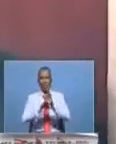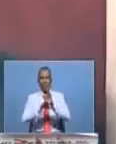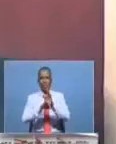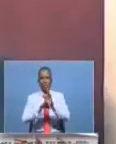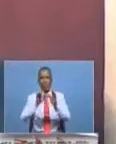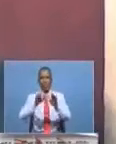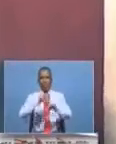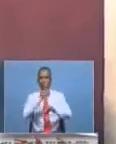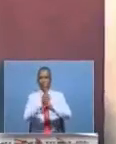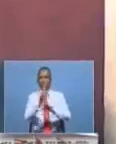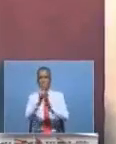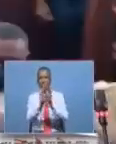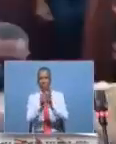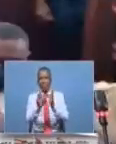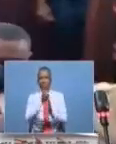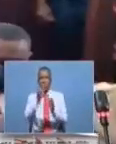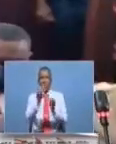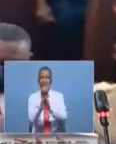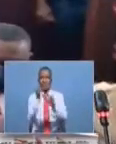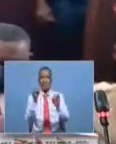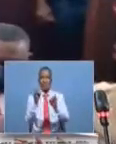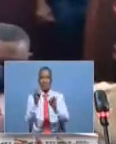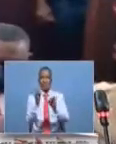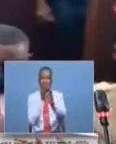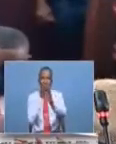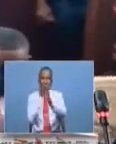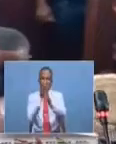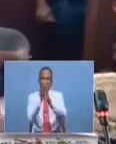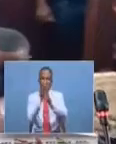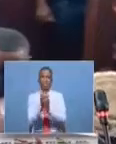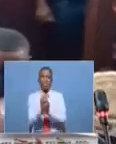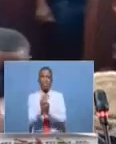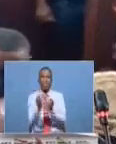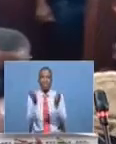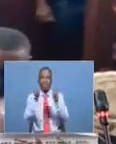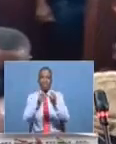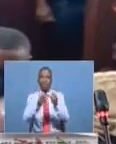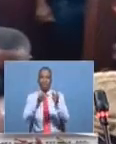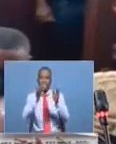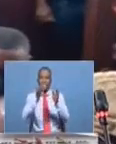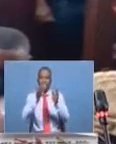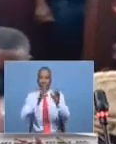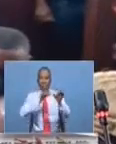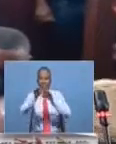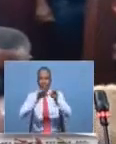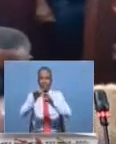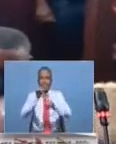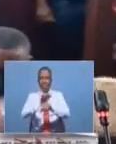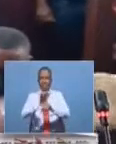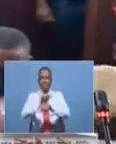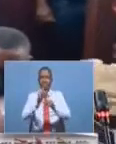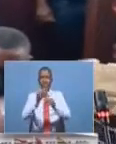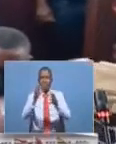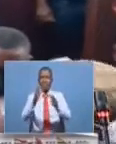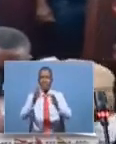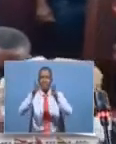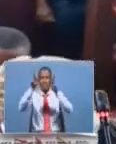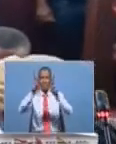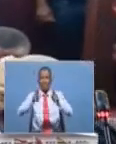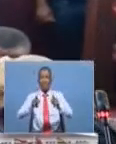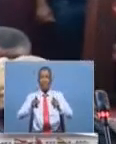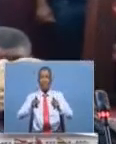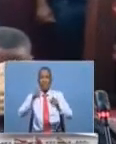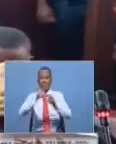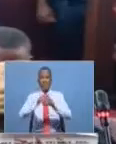and shall be independent and impartial, and where proceedings for determination are instituted by a person before such an